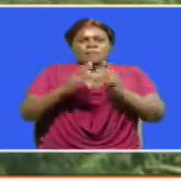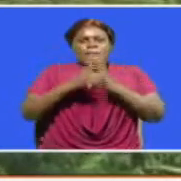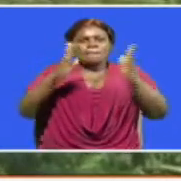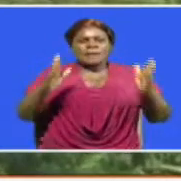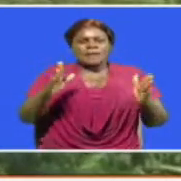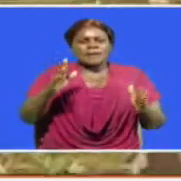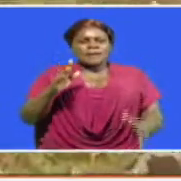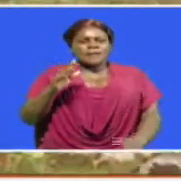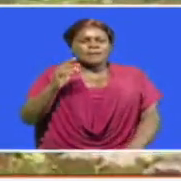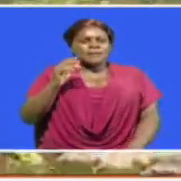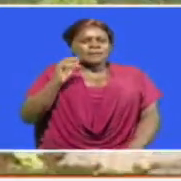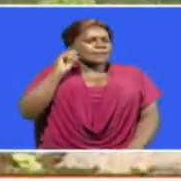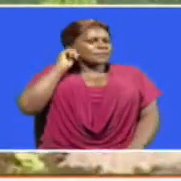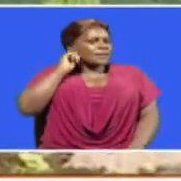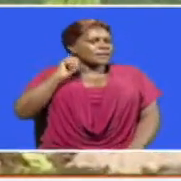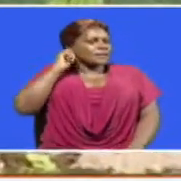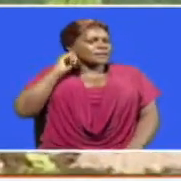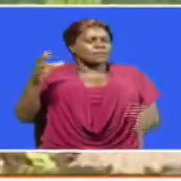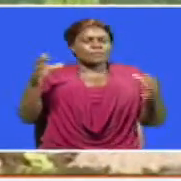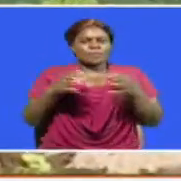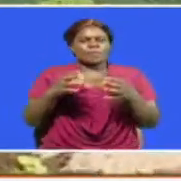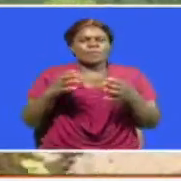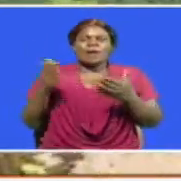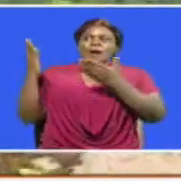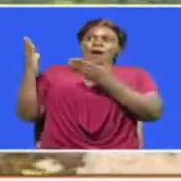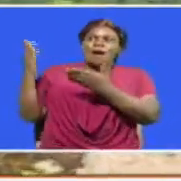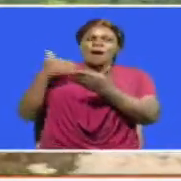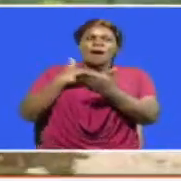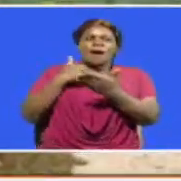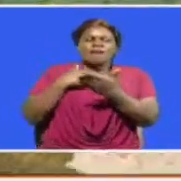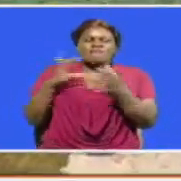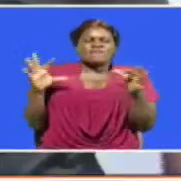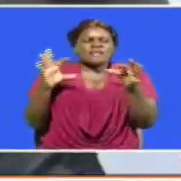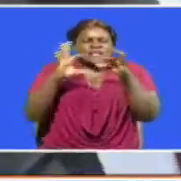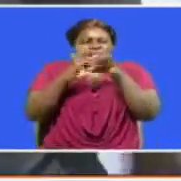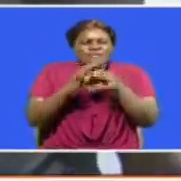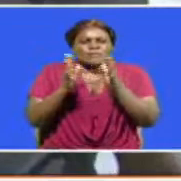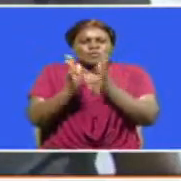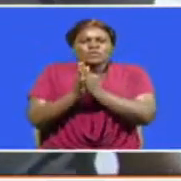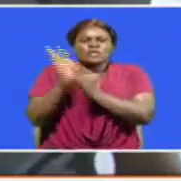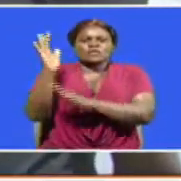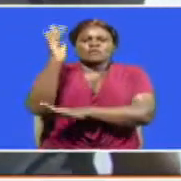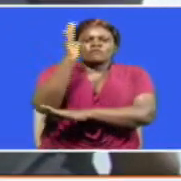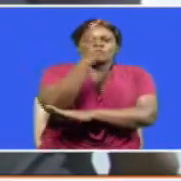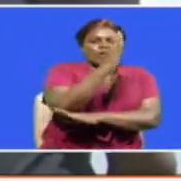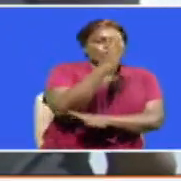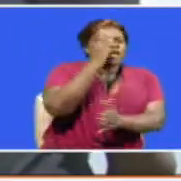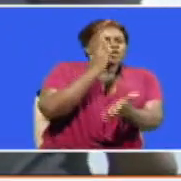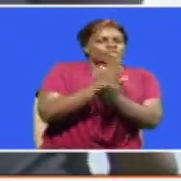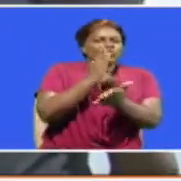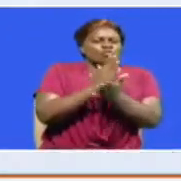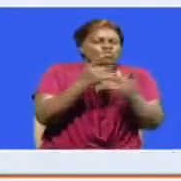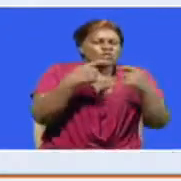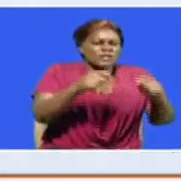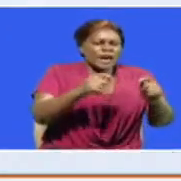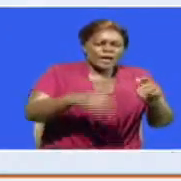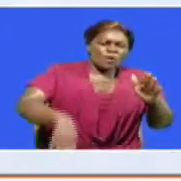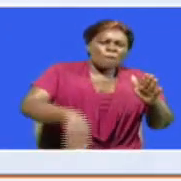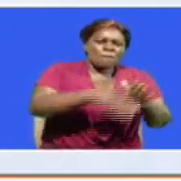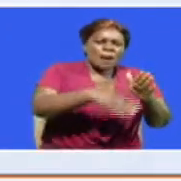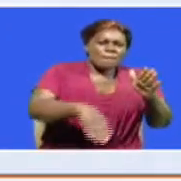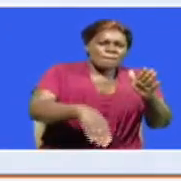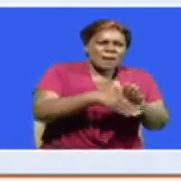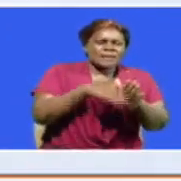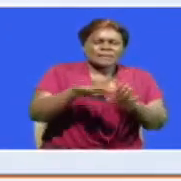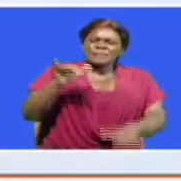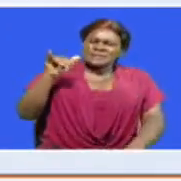Kalenjin community. The Ogiek have a sentimental attachment to forests, and despite numerous attempts to evict them,